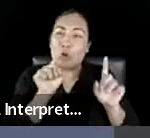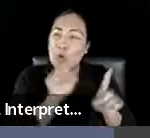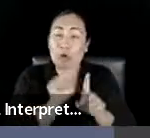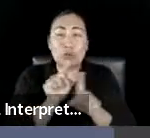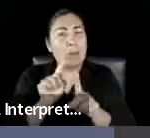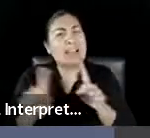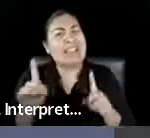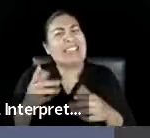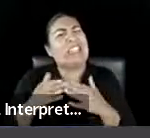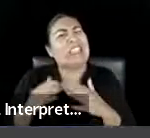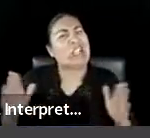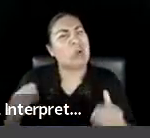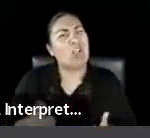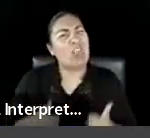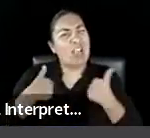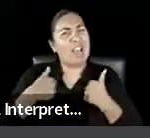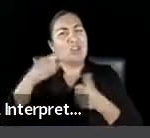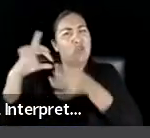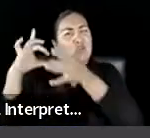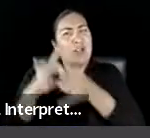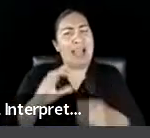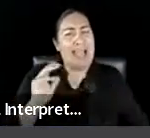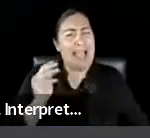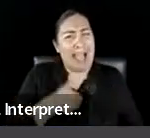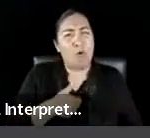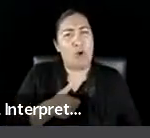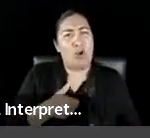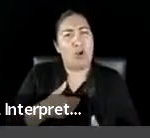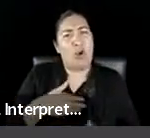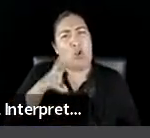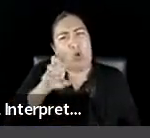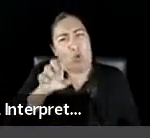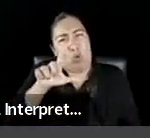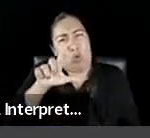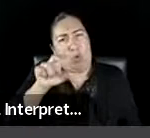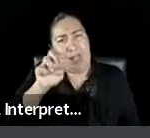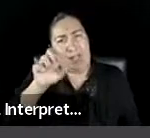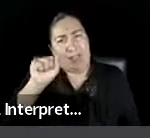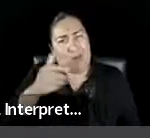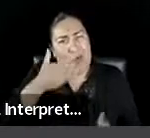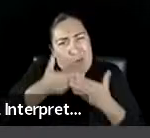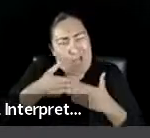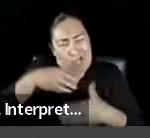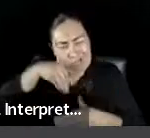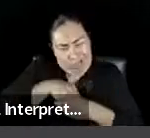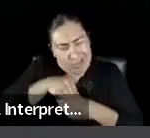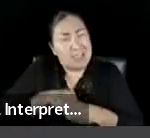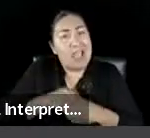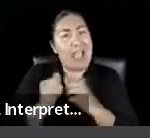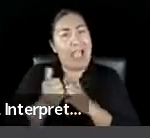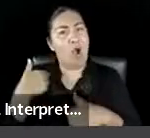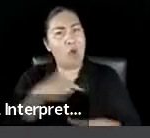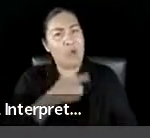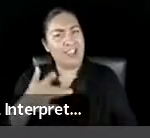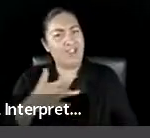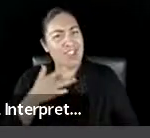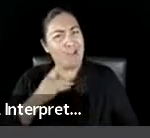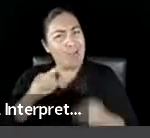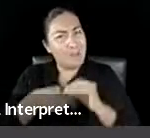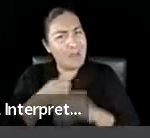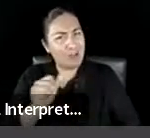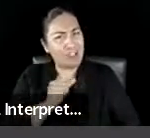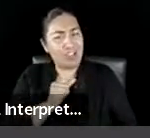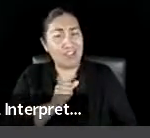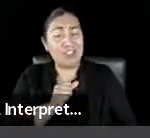you tie in that our wellness is tied to how we feel about ourselves, and it is tied to our relationships. Working in